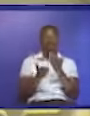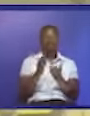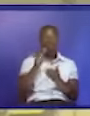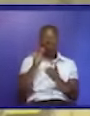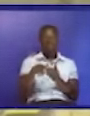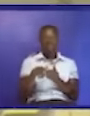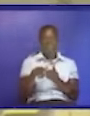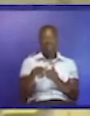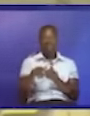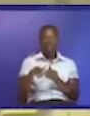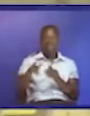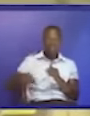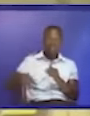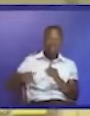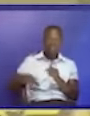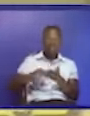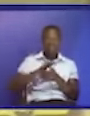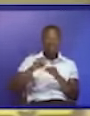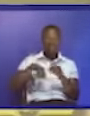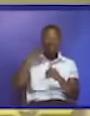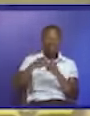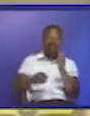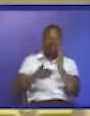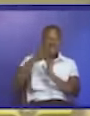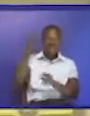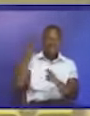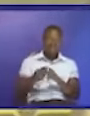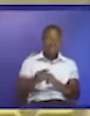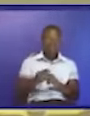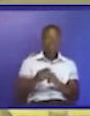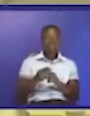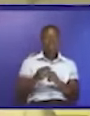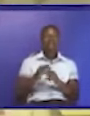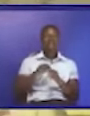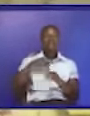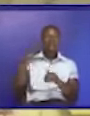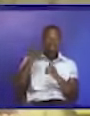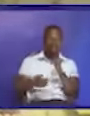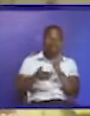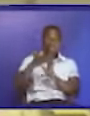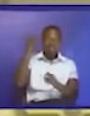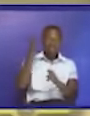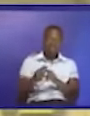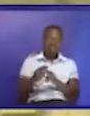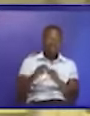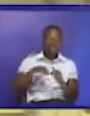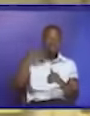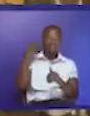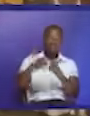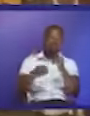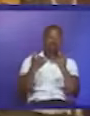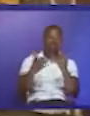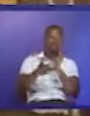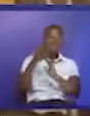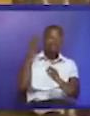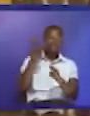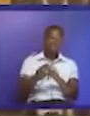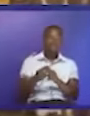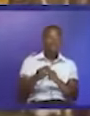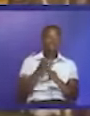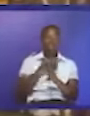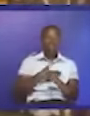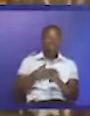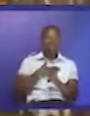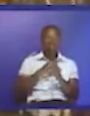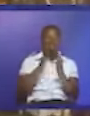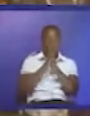of delay come to an end now. Come to an end now. Come to an end now. Open your mouth in